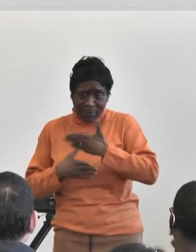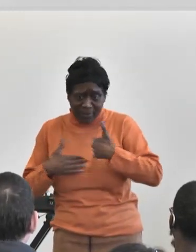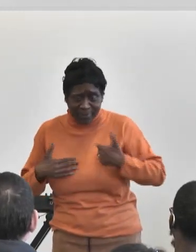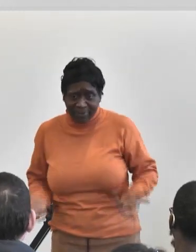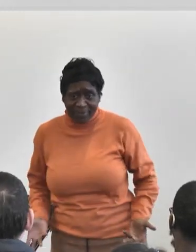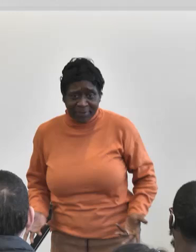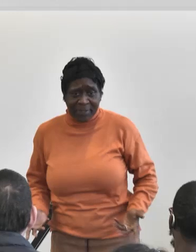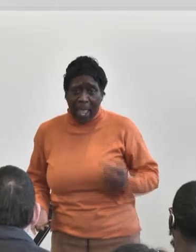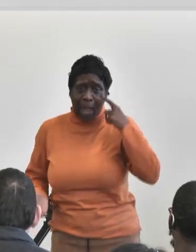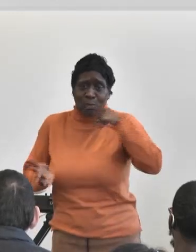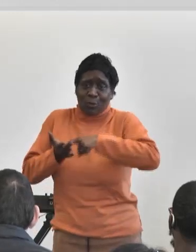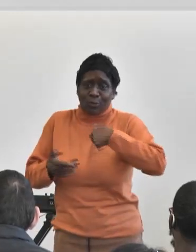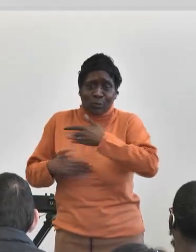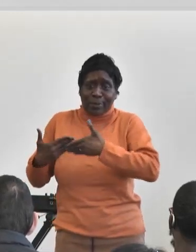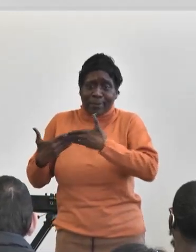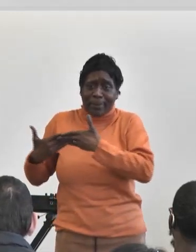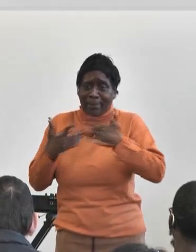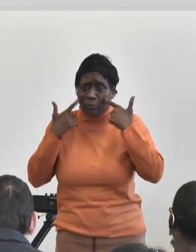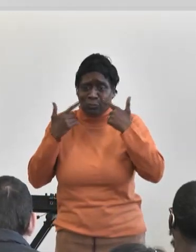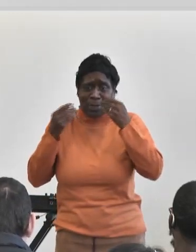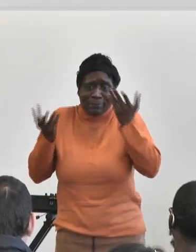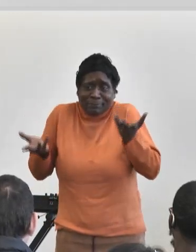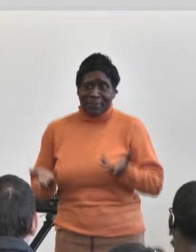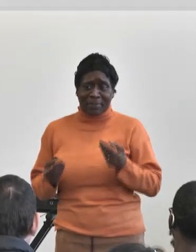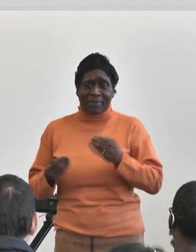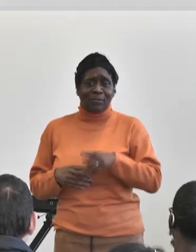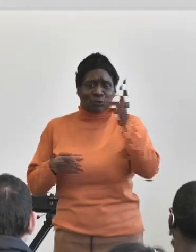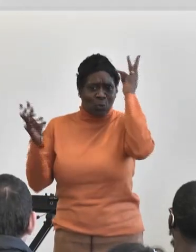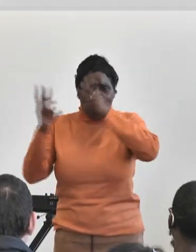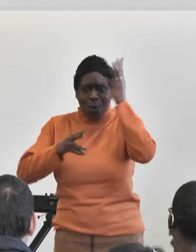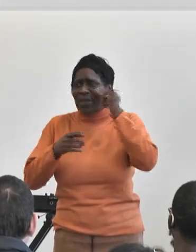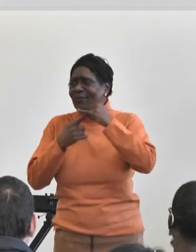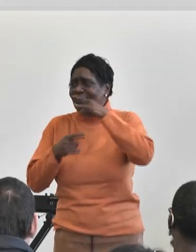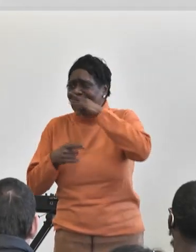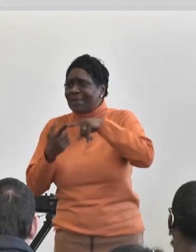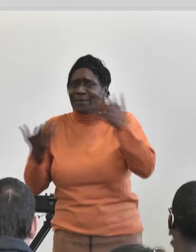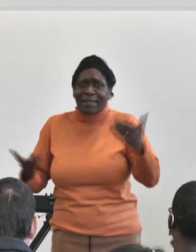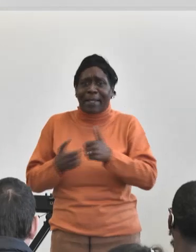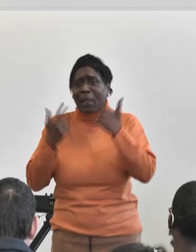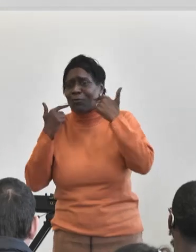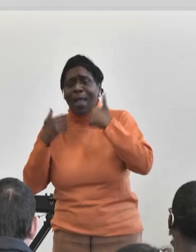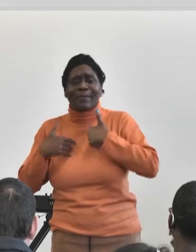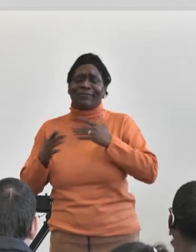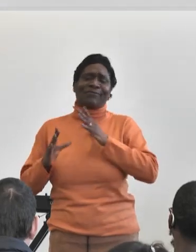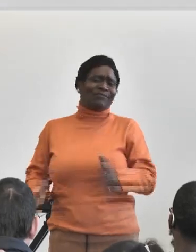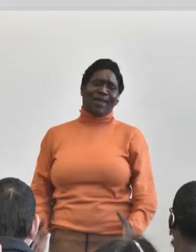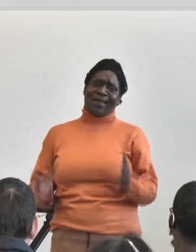I hardly notice it. So don't worry about that at all.